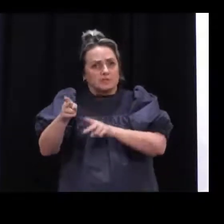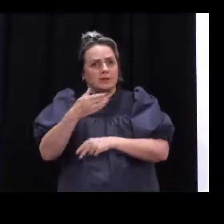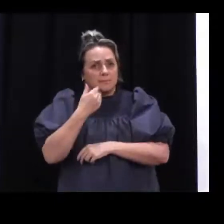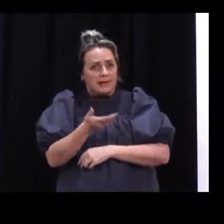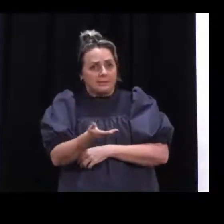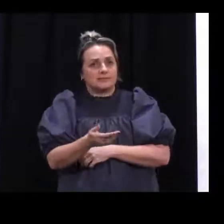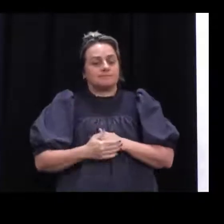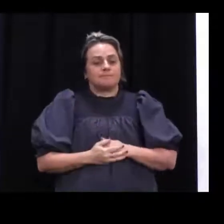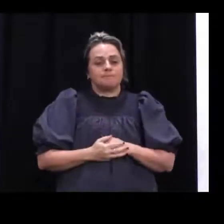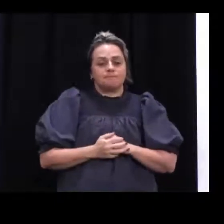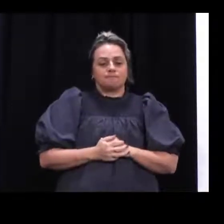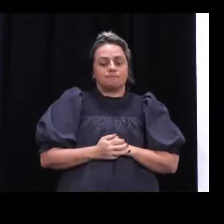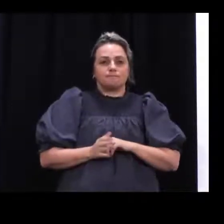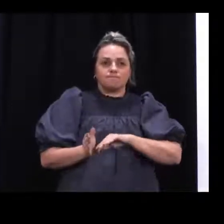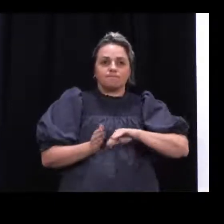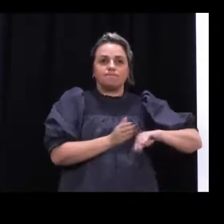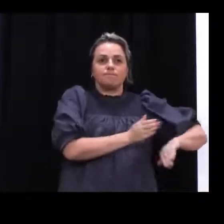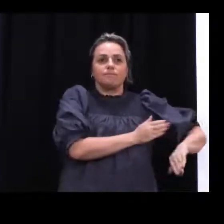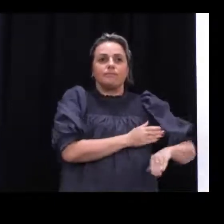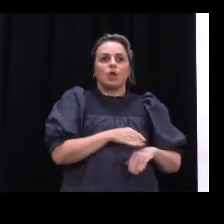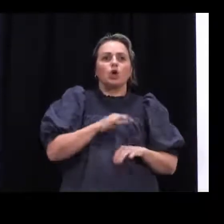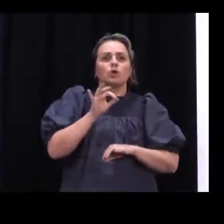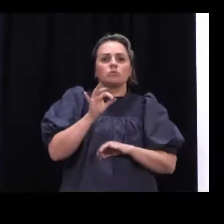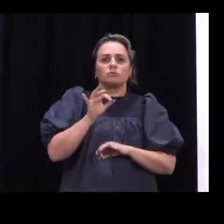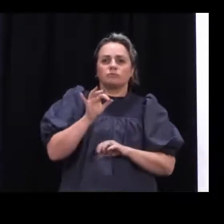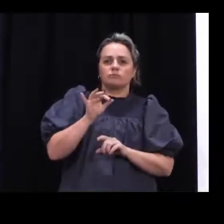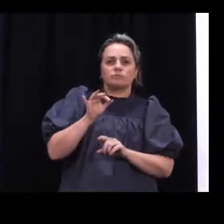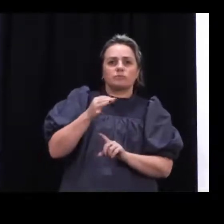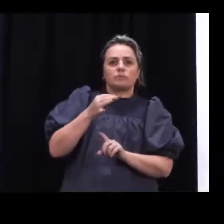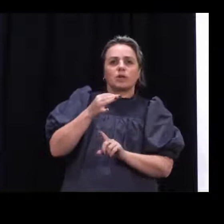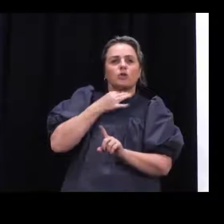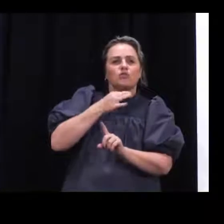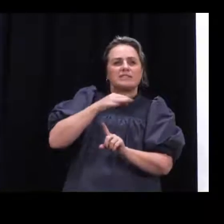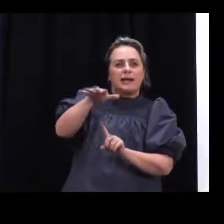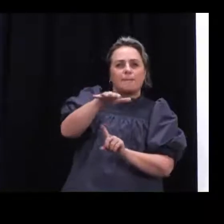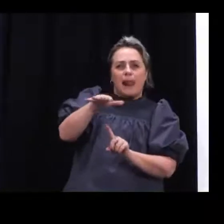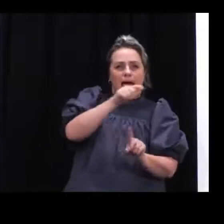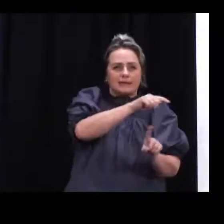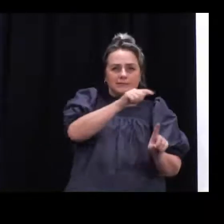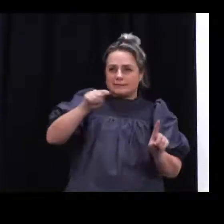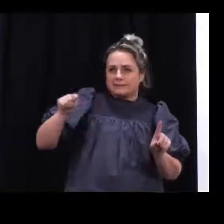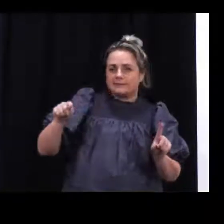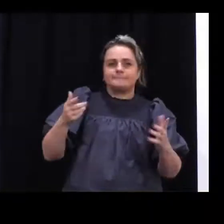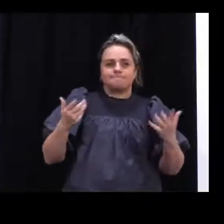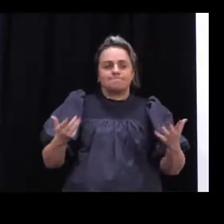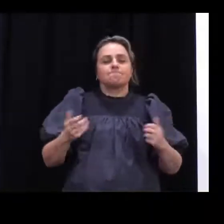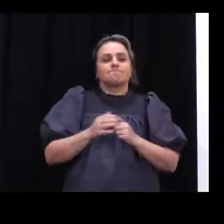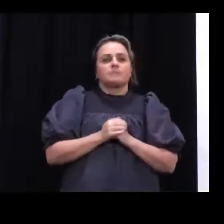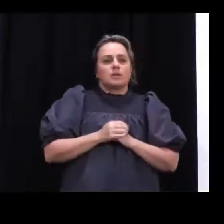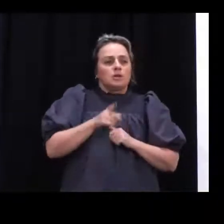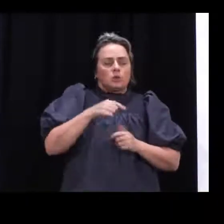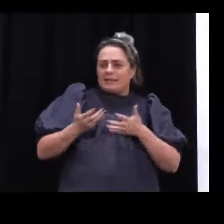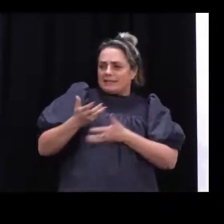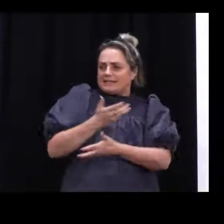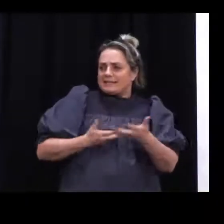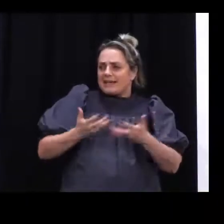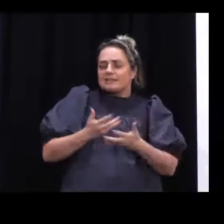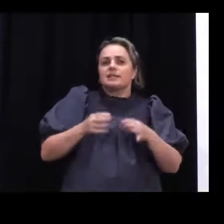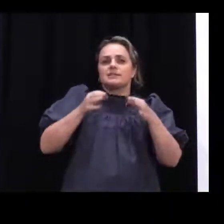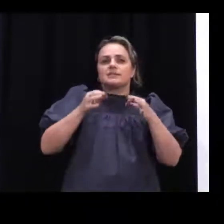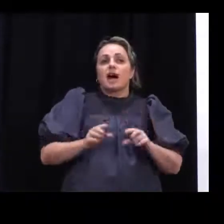Moving on to locations of interest, out of an abundance of caution and after some discussion internally, we've decided to add a number